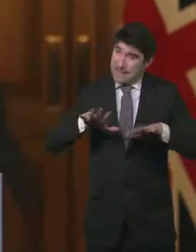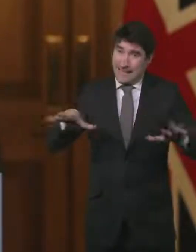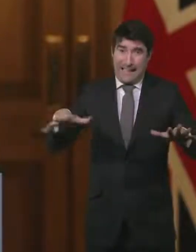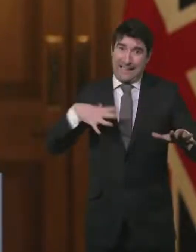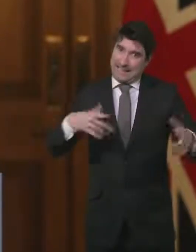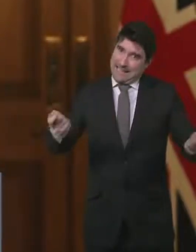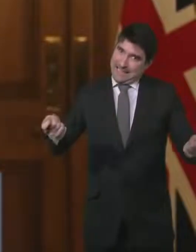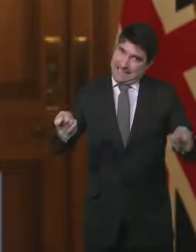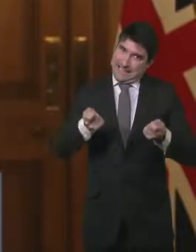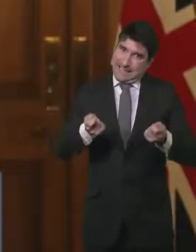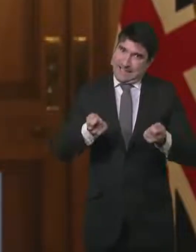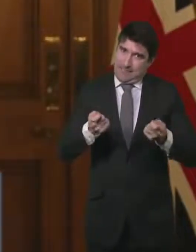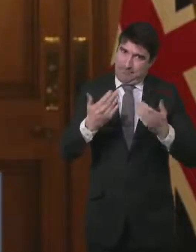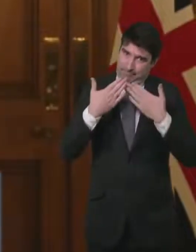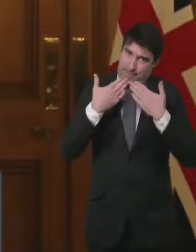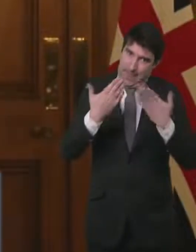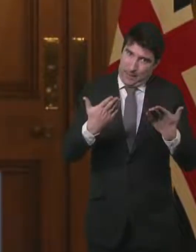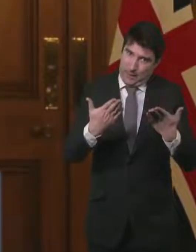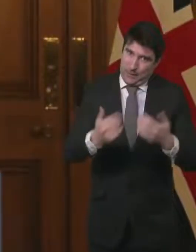Thank you.